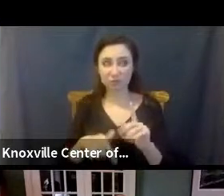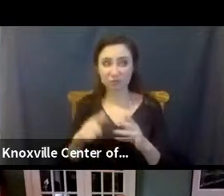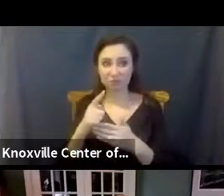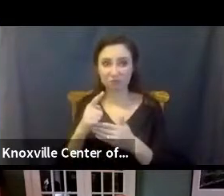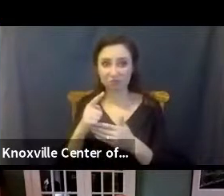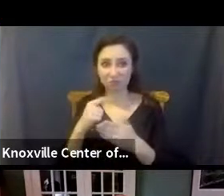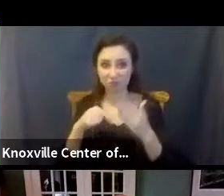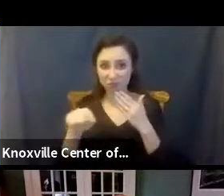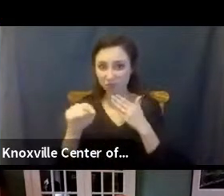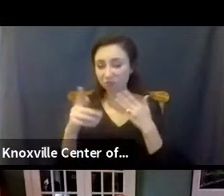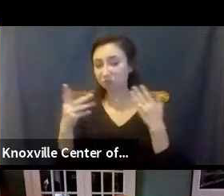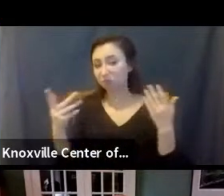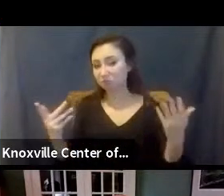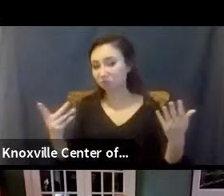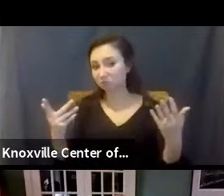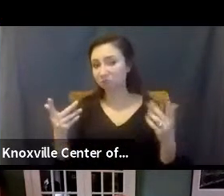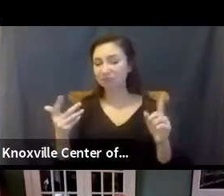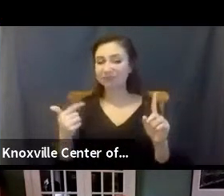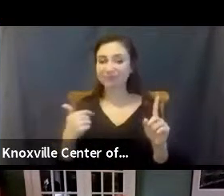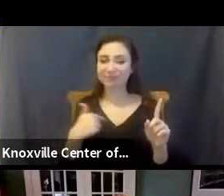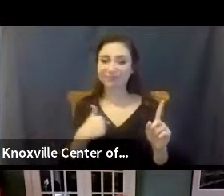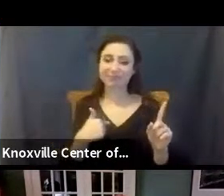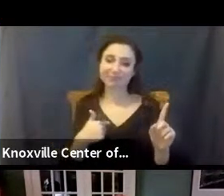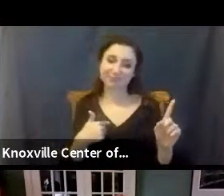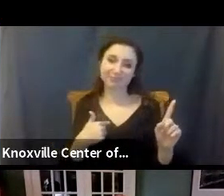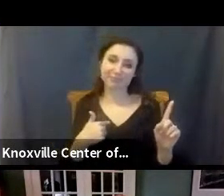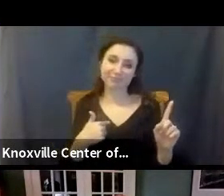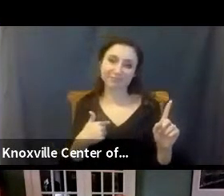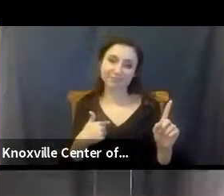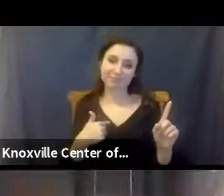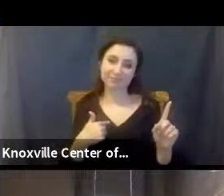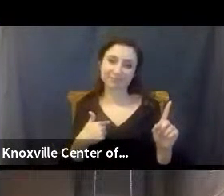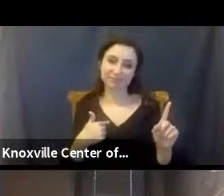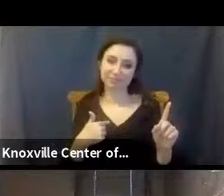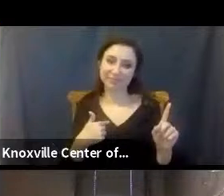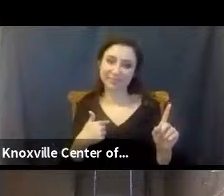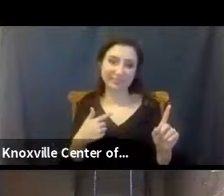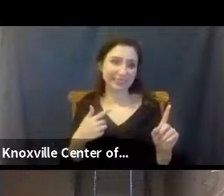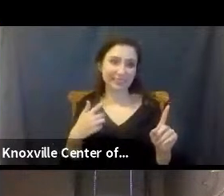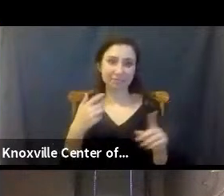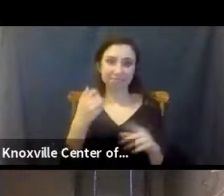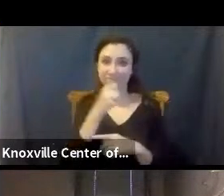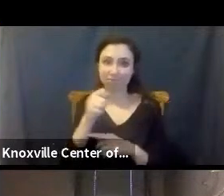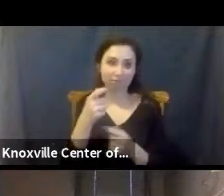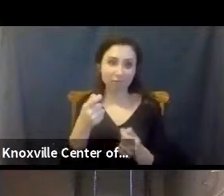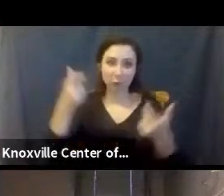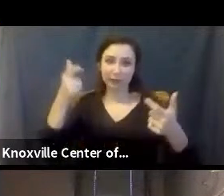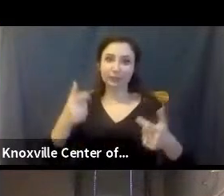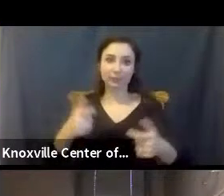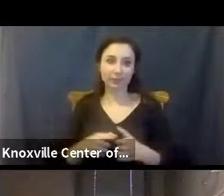expire, I just worry about the whiplash and the